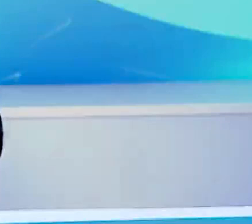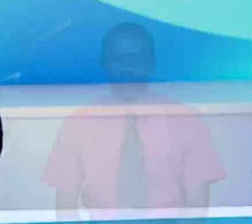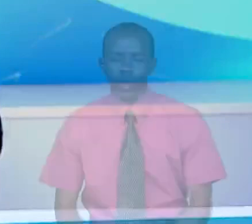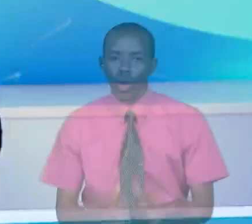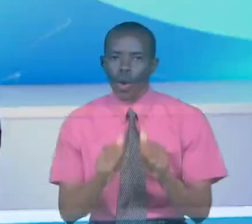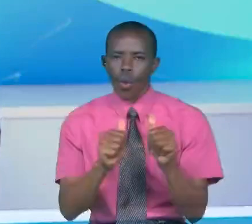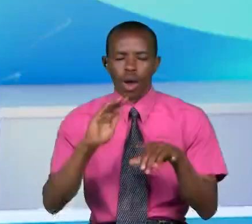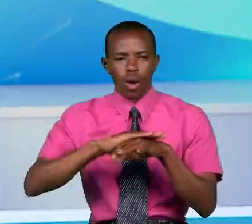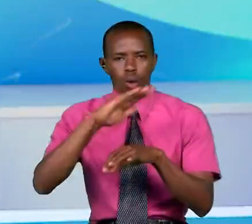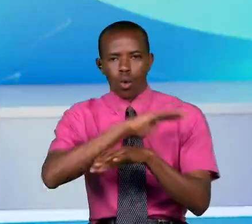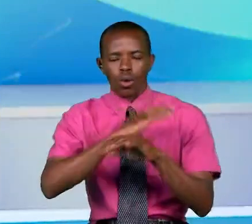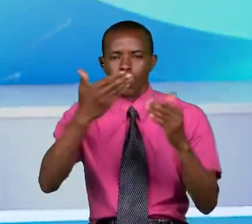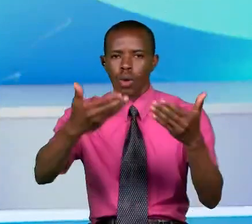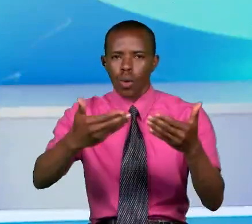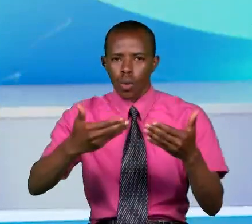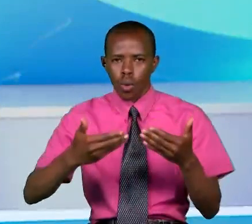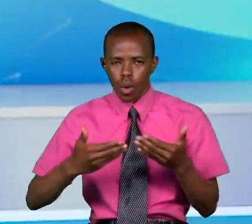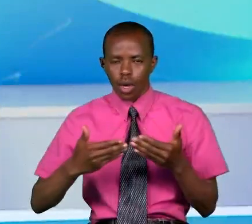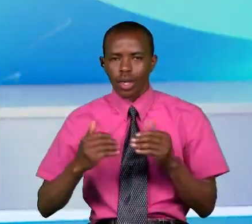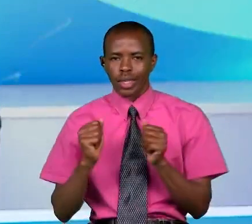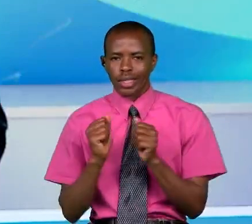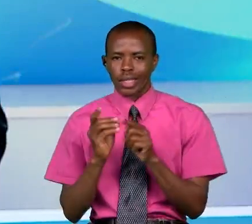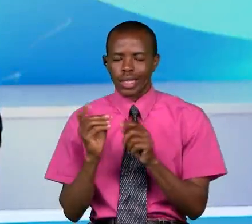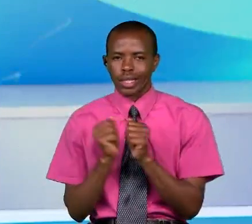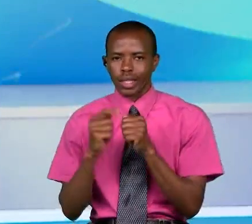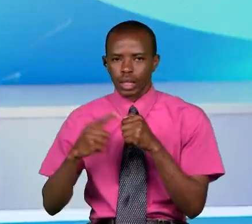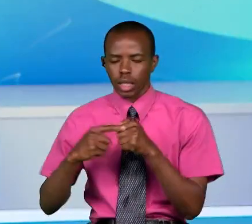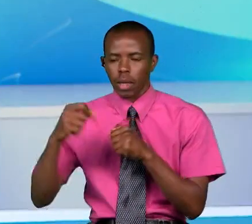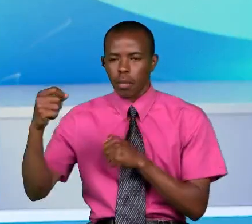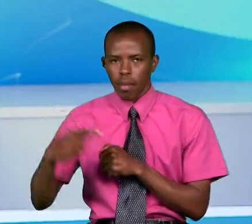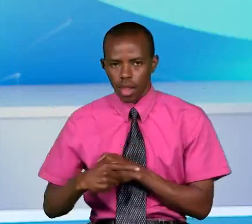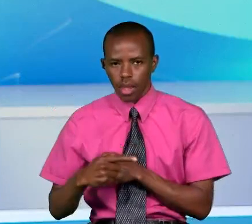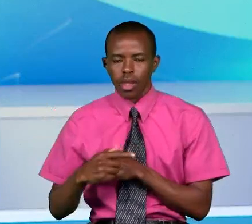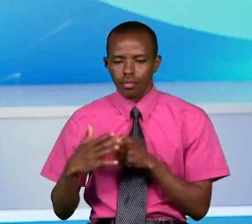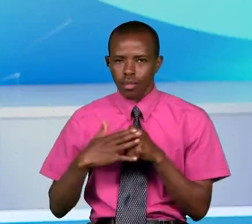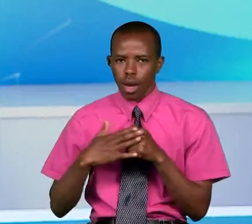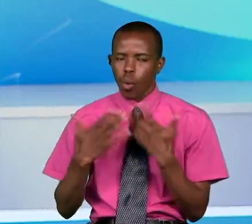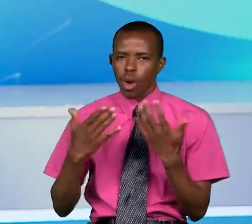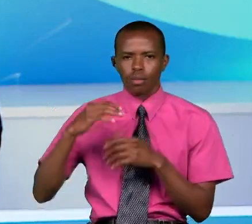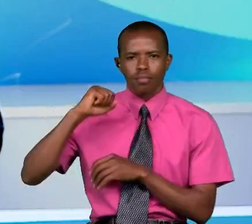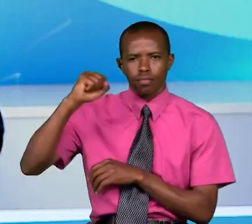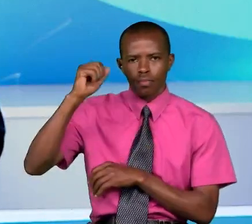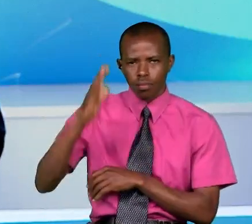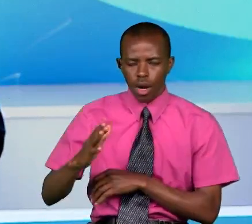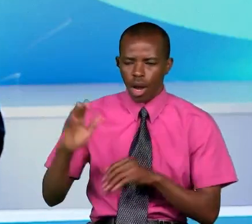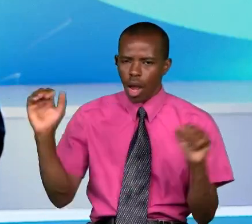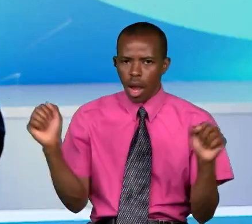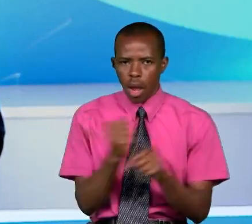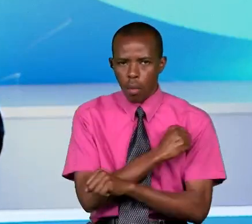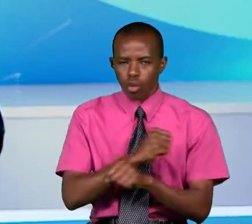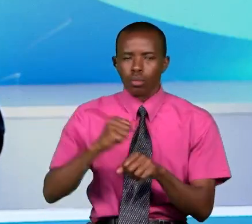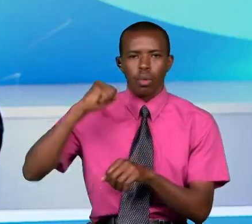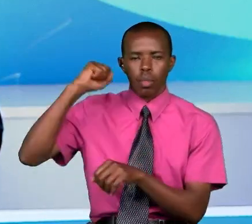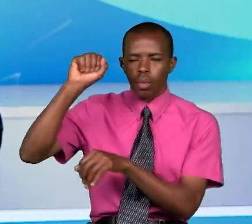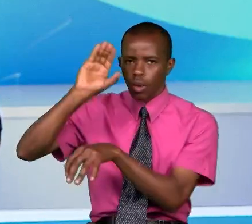All right, good evening and welcome to this 16th day of the month, a month where politicians can no longer politic in